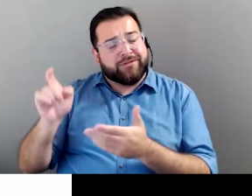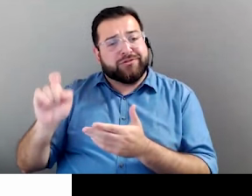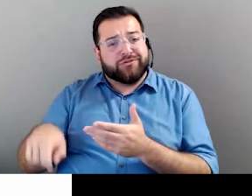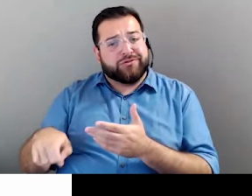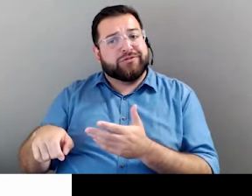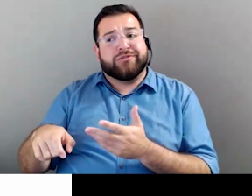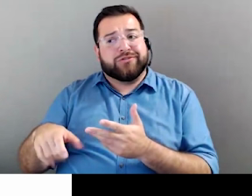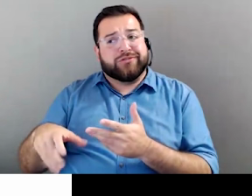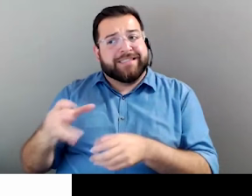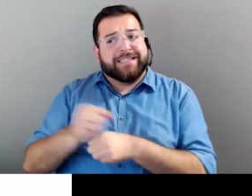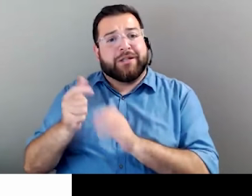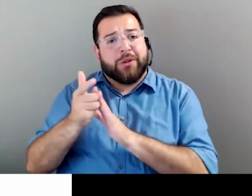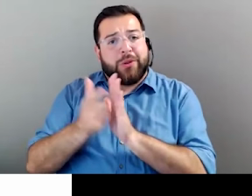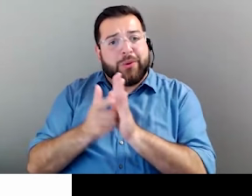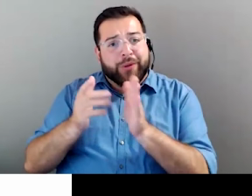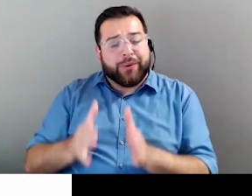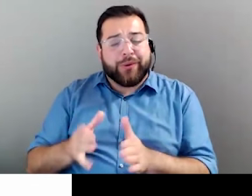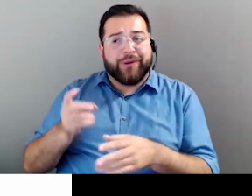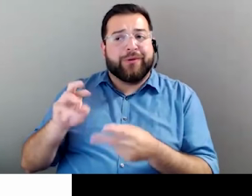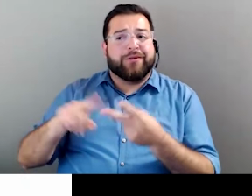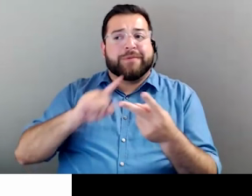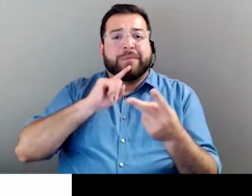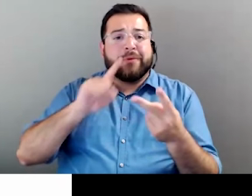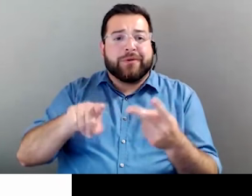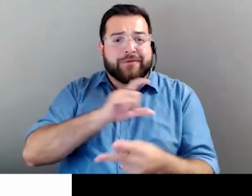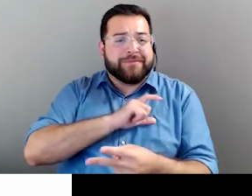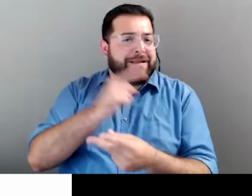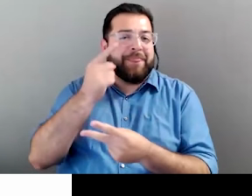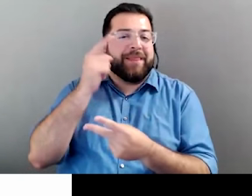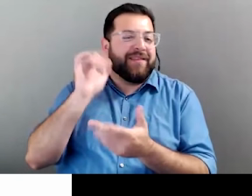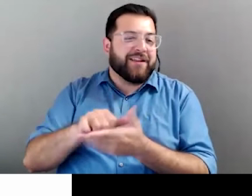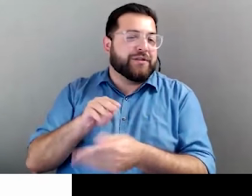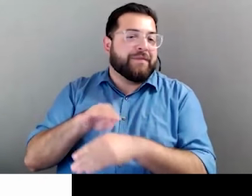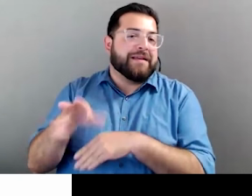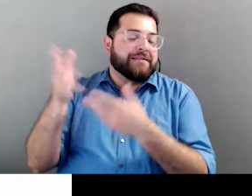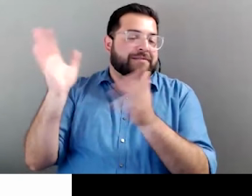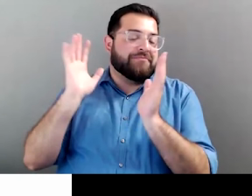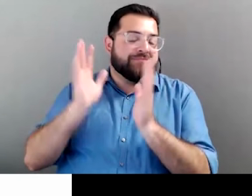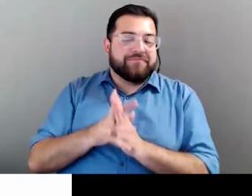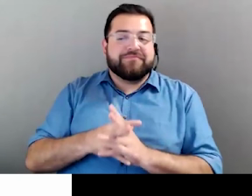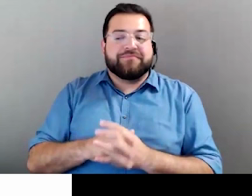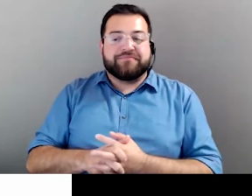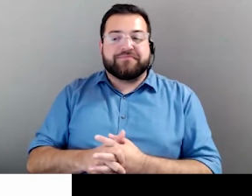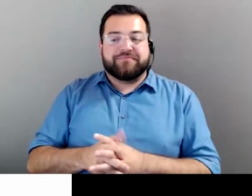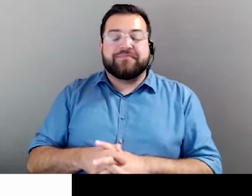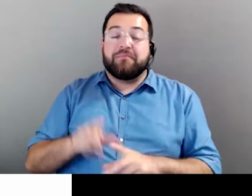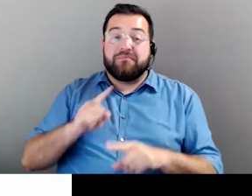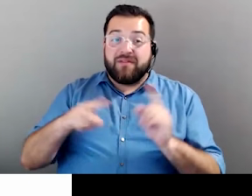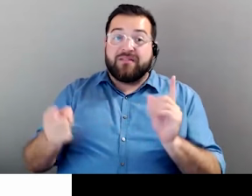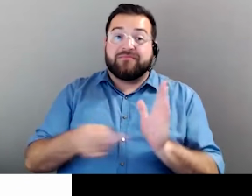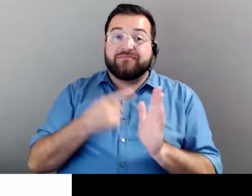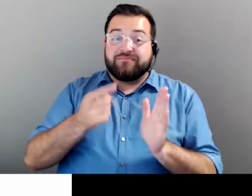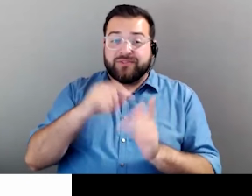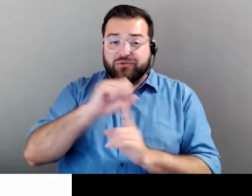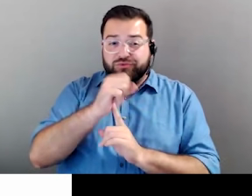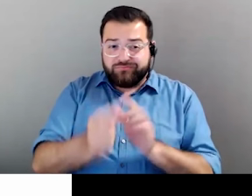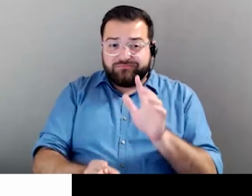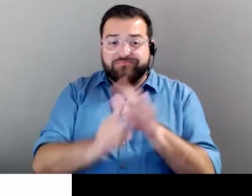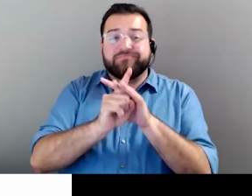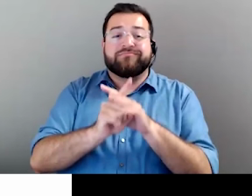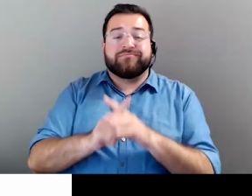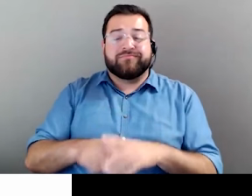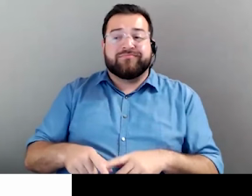or do something. So yeah. Yeah, pretty much. But we have had situations like that. So I